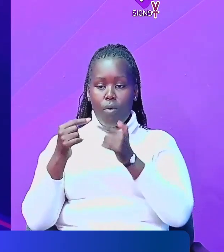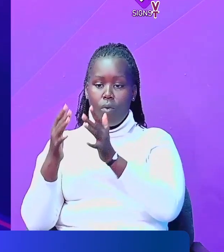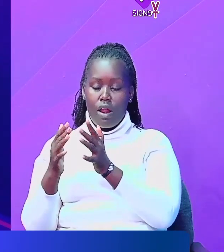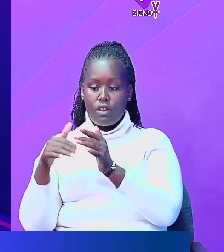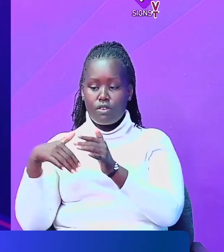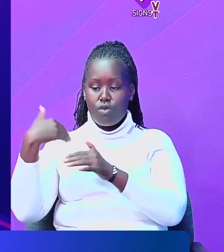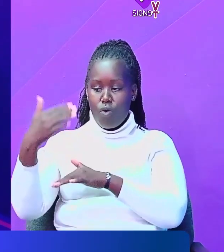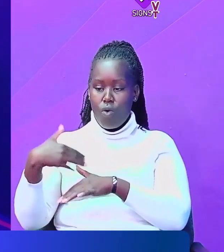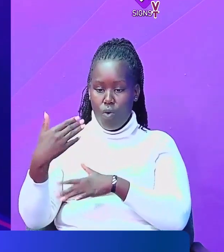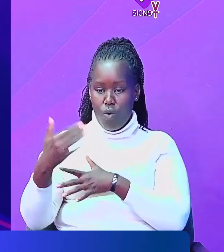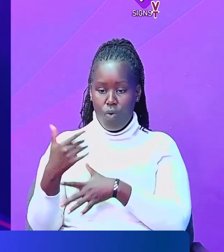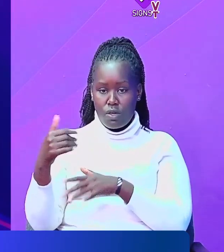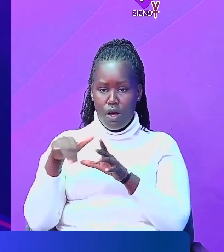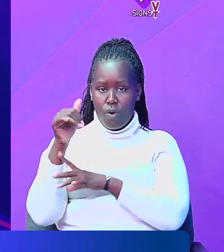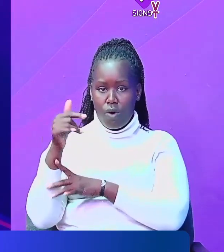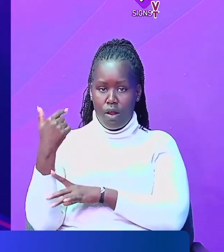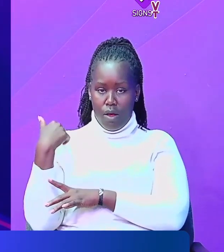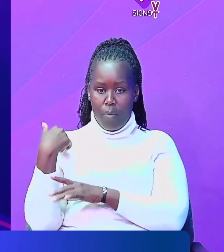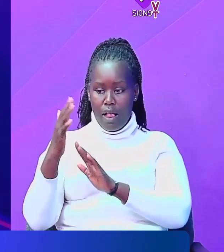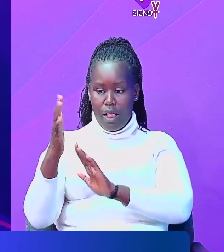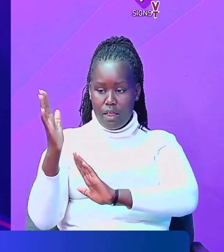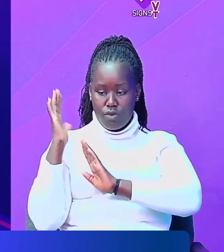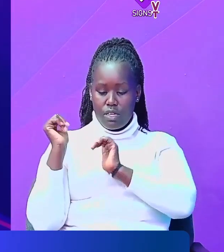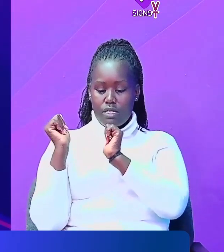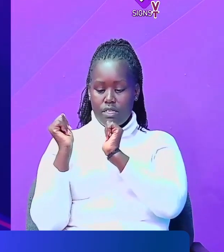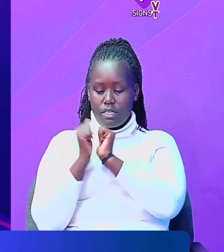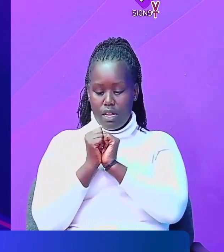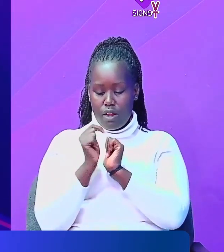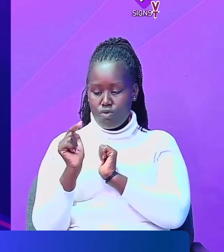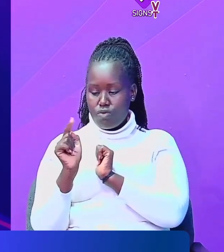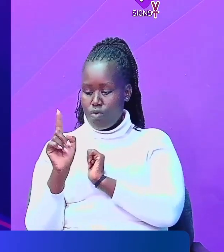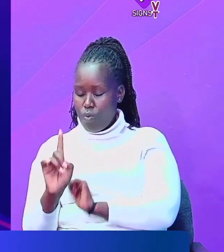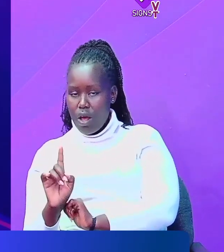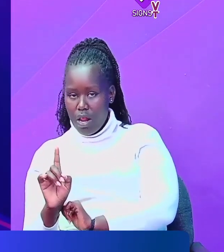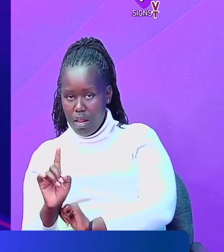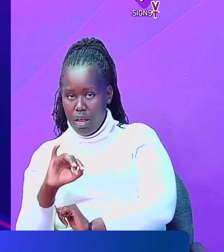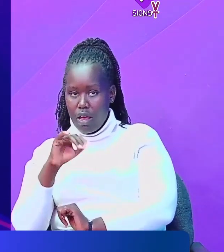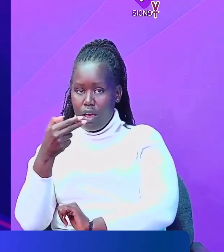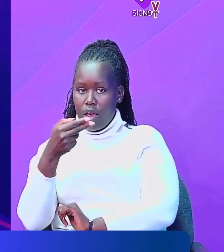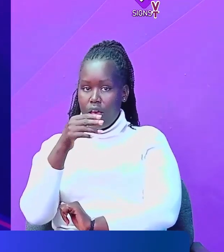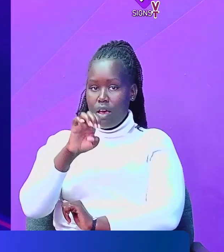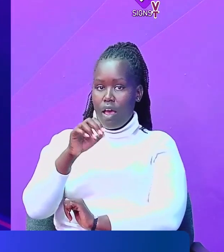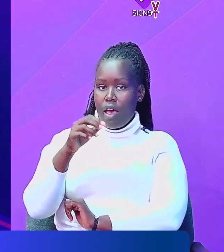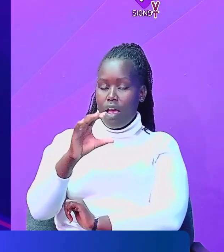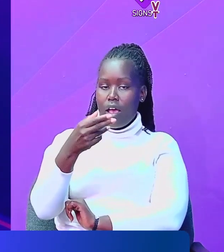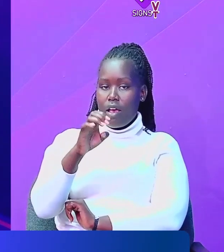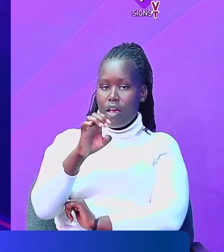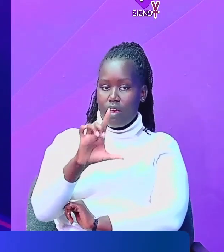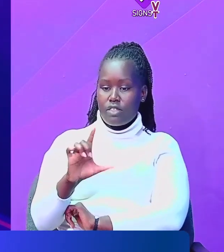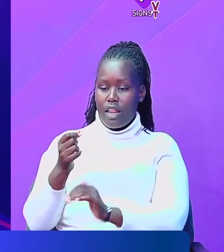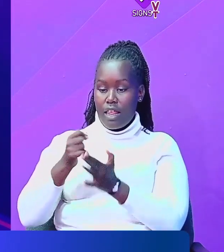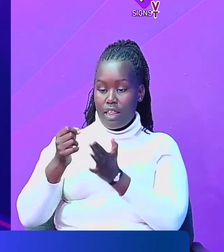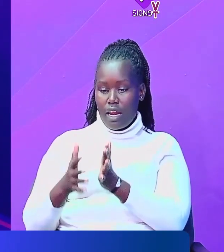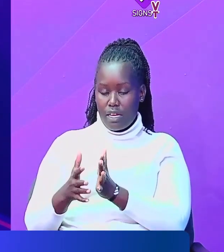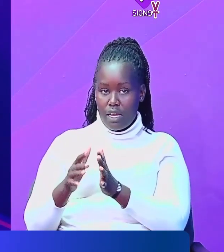outnumber the soldiers 10 to 1. H.L. Mencken is the author of that quote. In war,